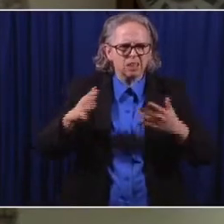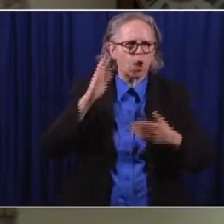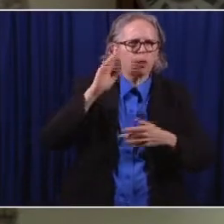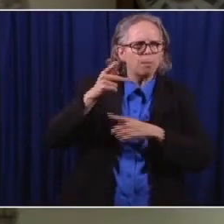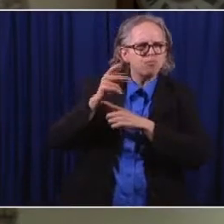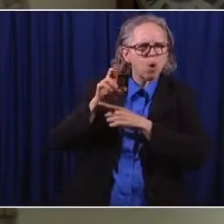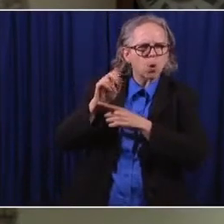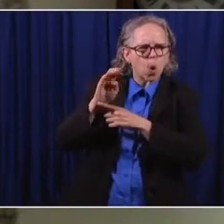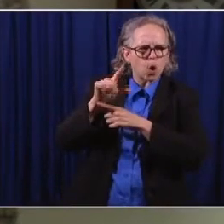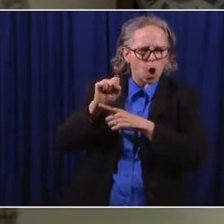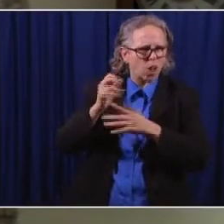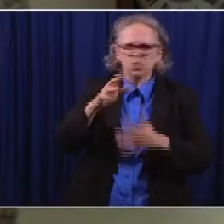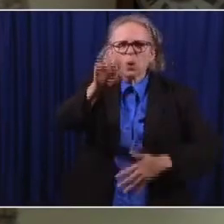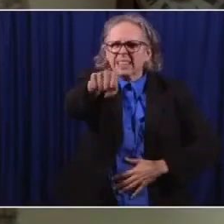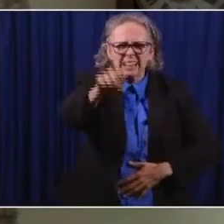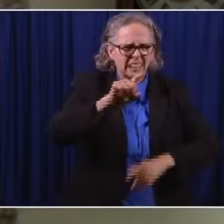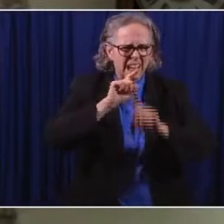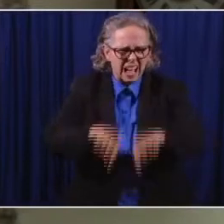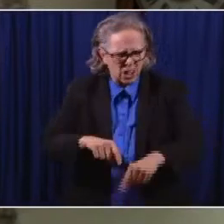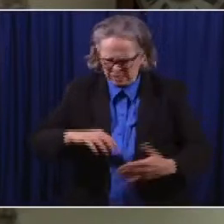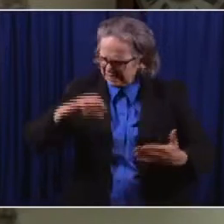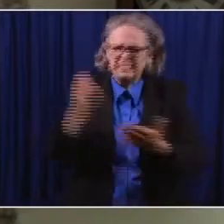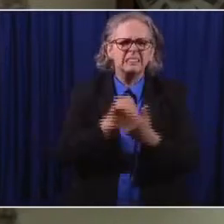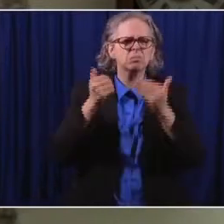they should get tested.